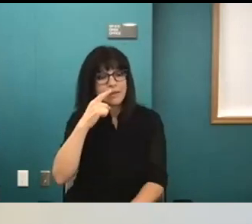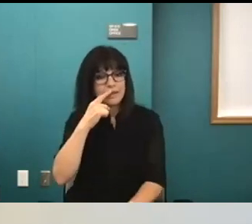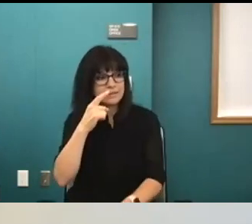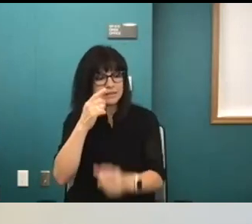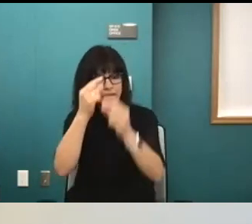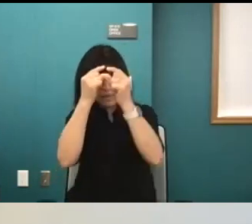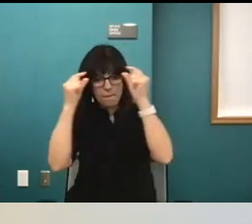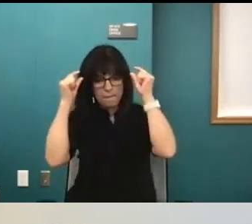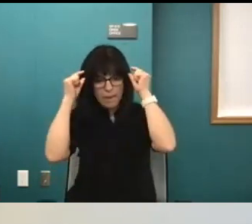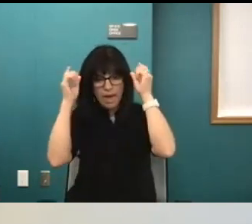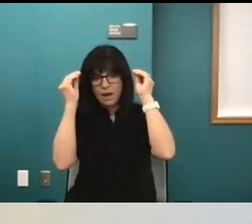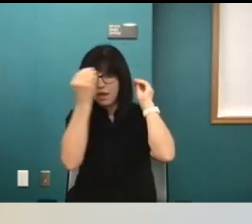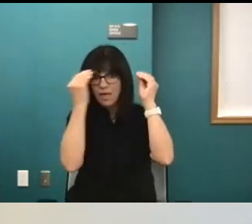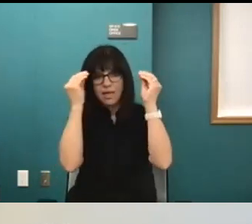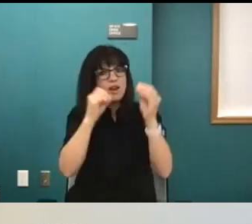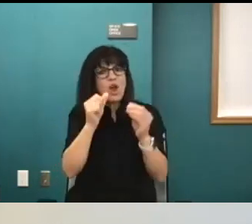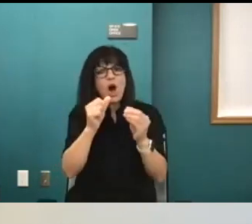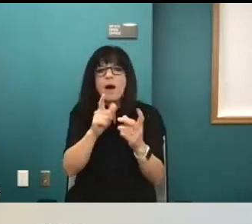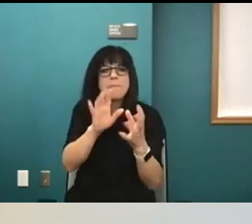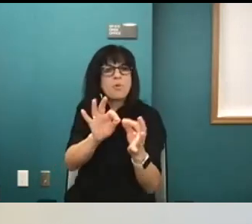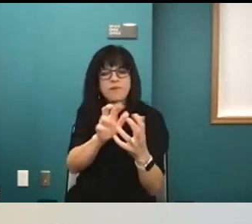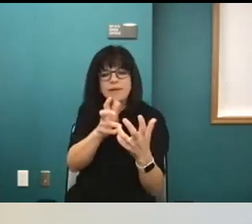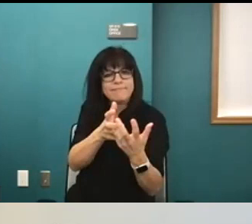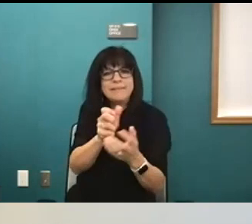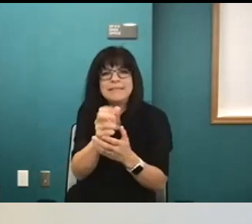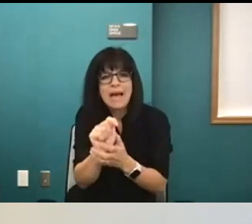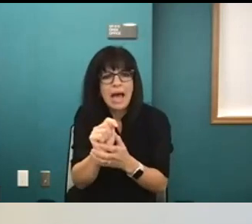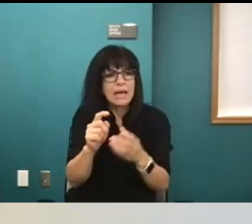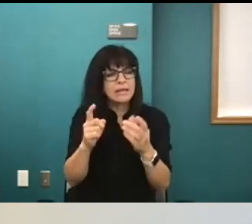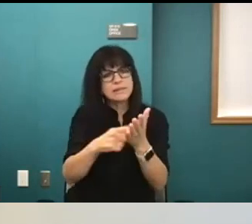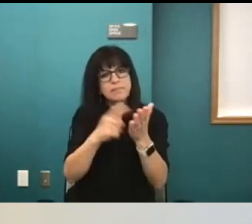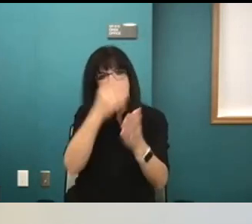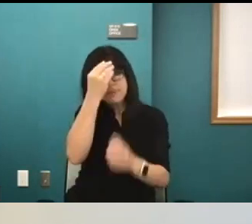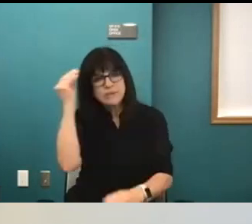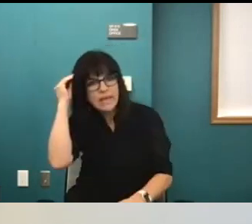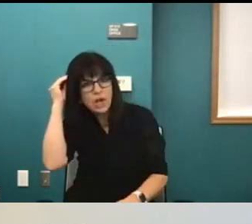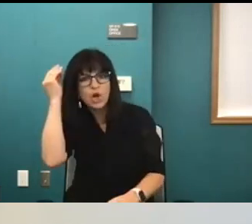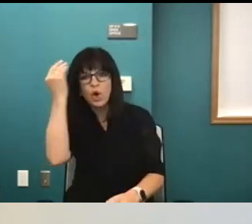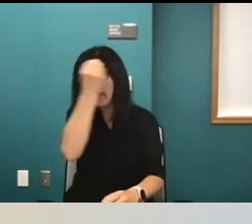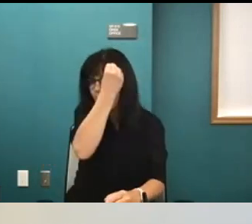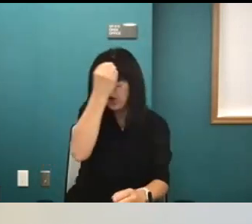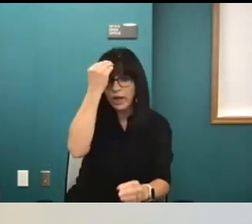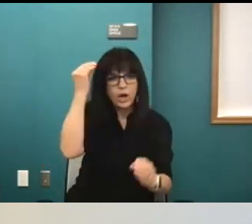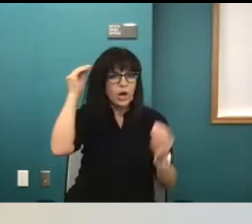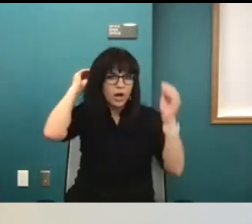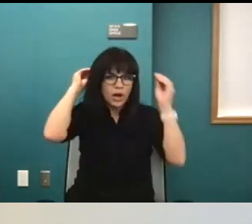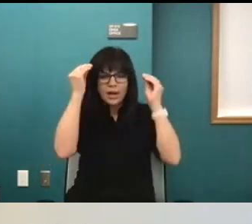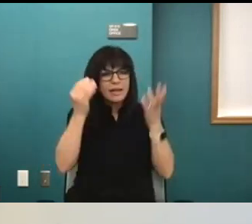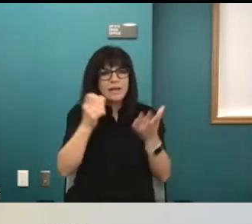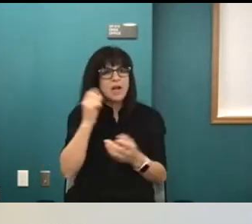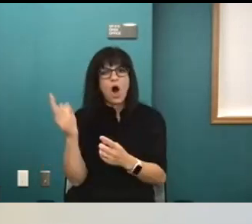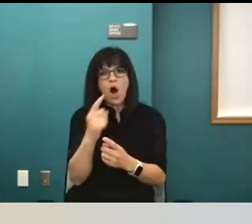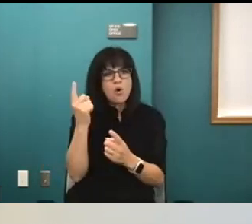would not be optimal tightness. It was sometimes here, it was sometimes here, it was sometimes on the other side of the ear it wasn't supposed to